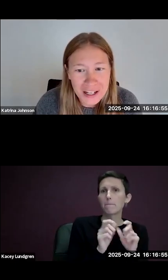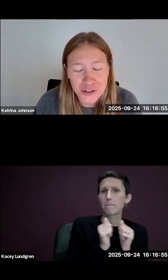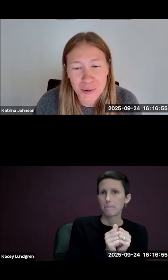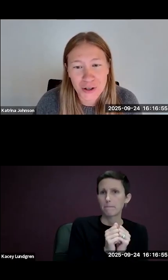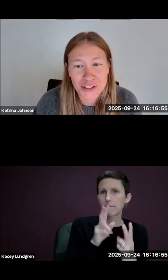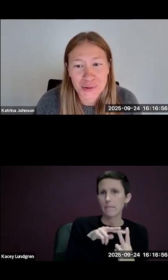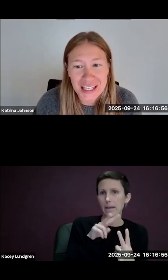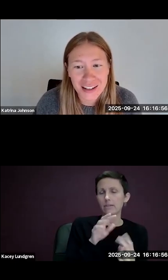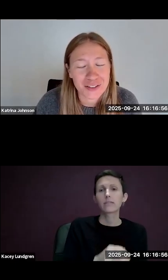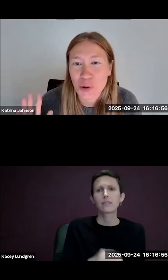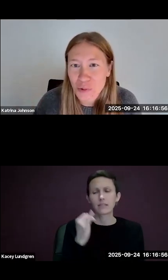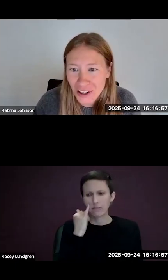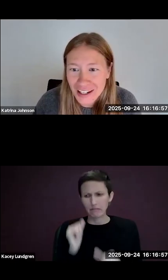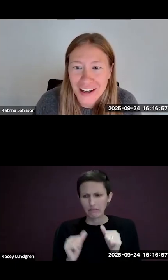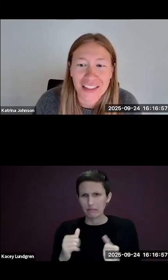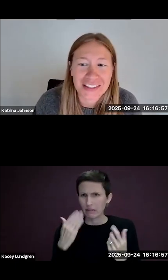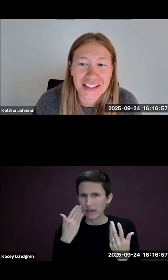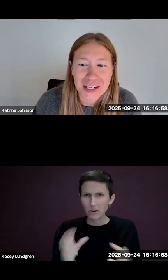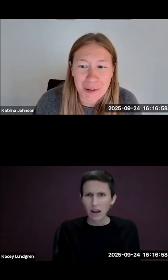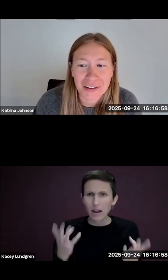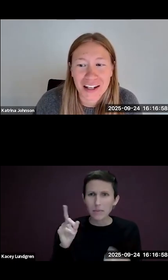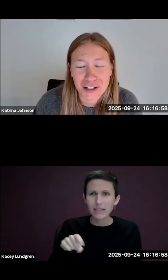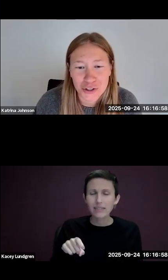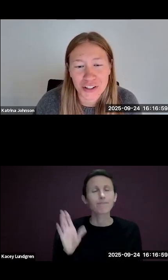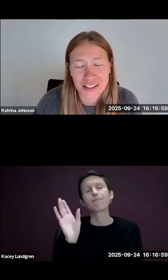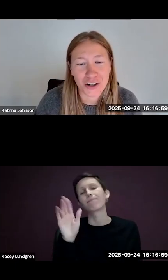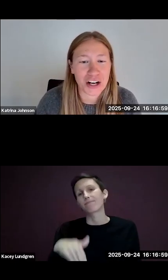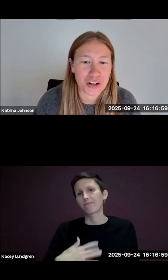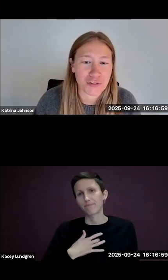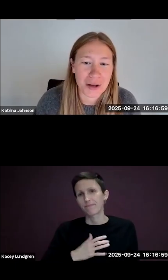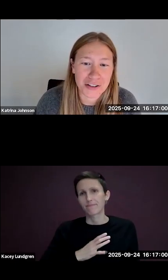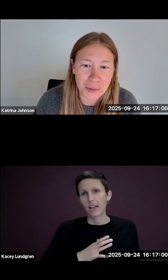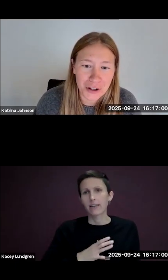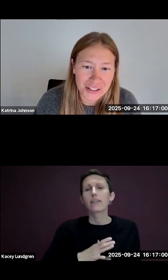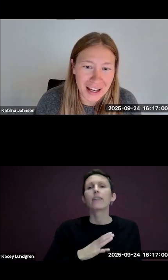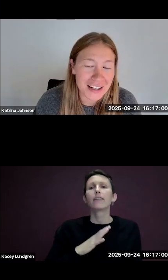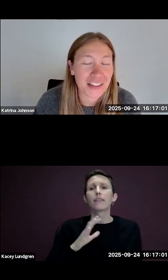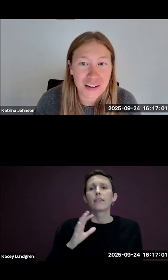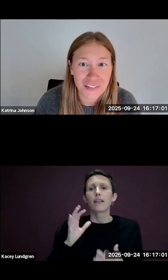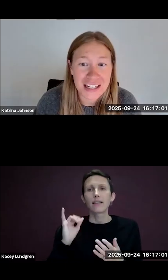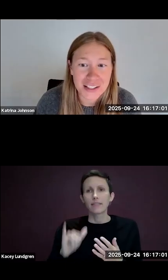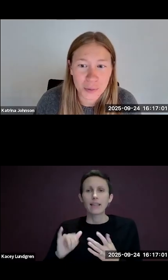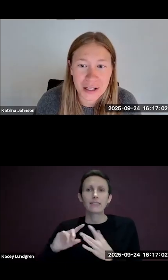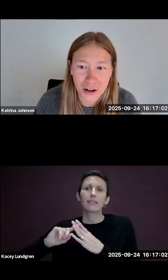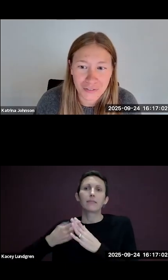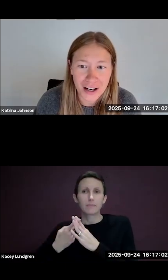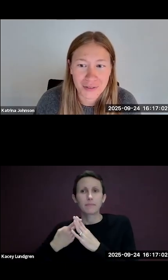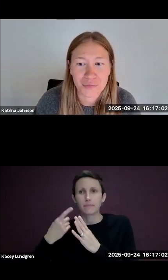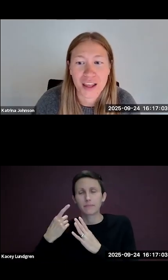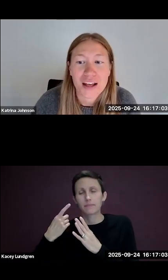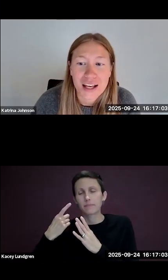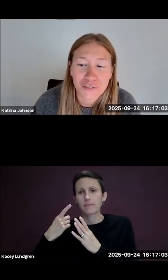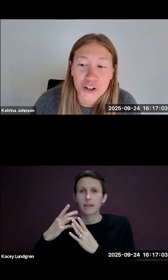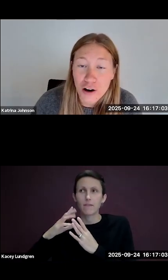know how many interpreters you need, don't worry. This is typically an initial consideration from an interpreter's end, and the event needs will be